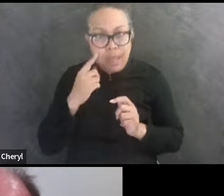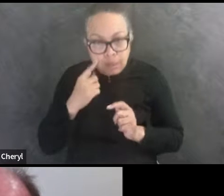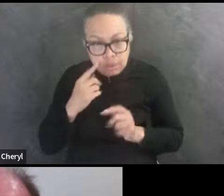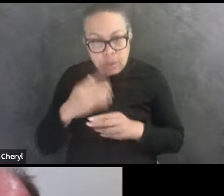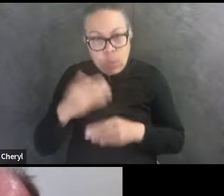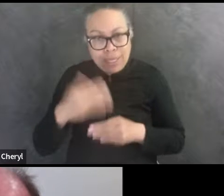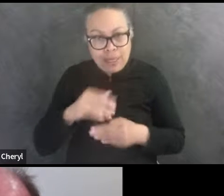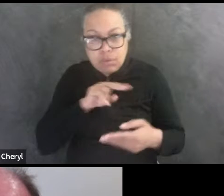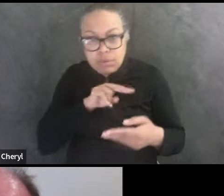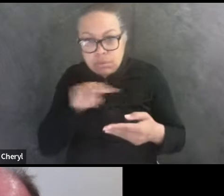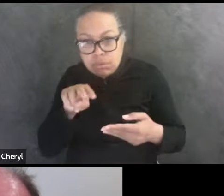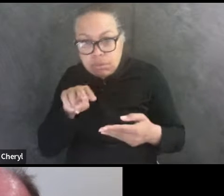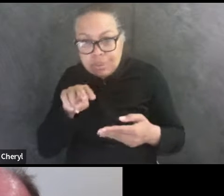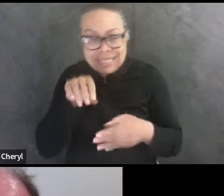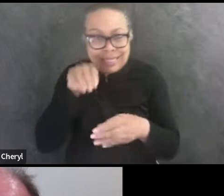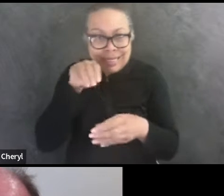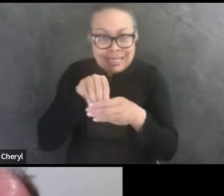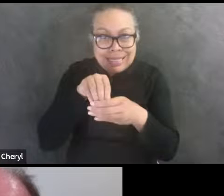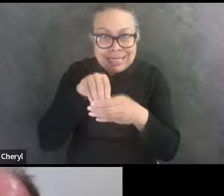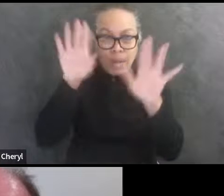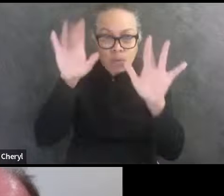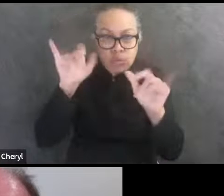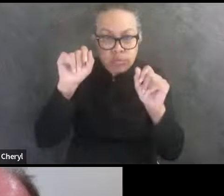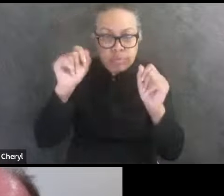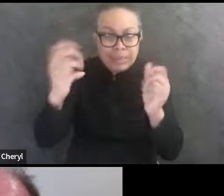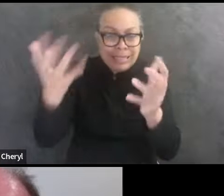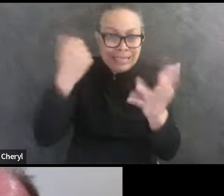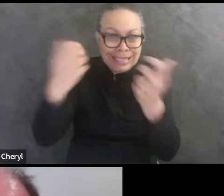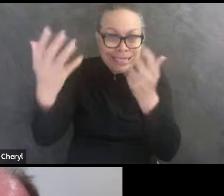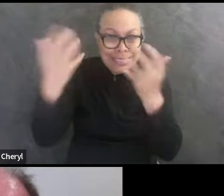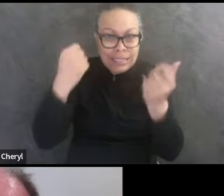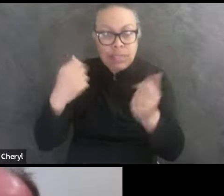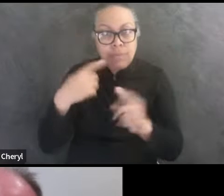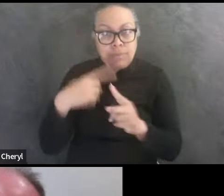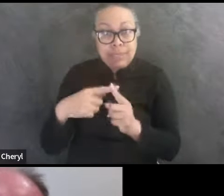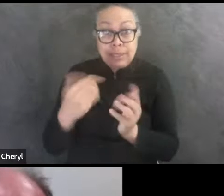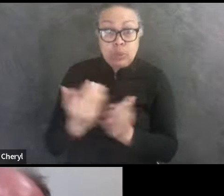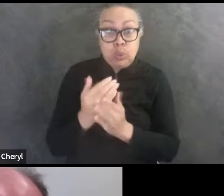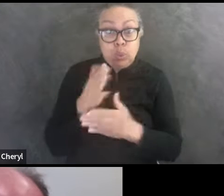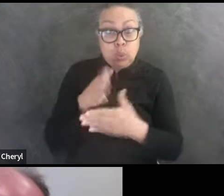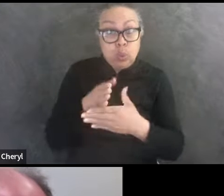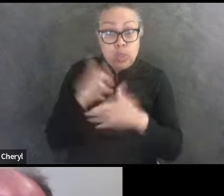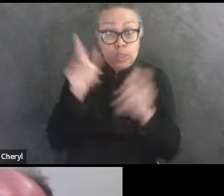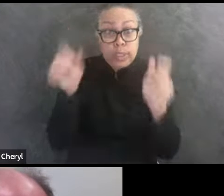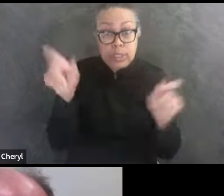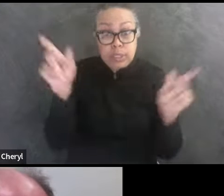that the entire interior has been gutted and there is fresh framing, the DCRA